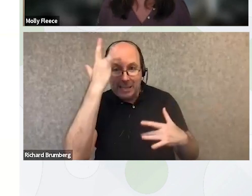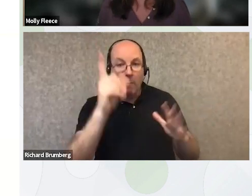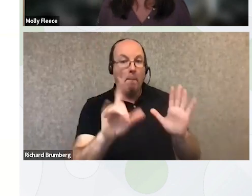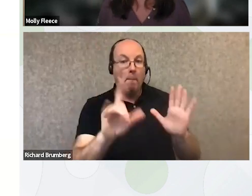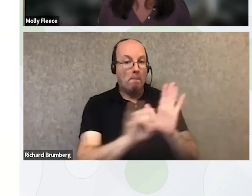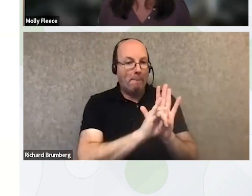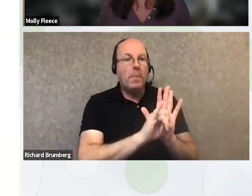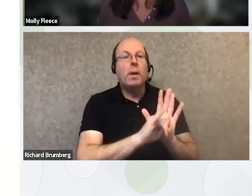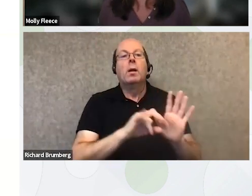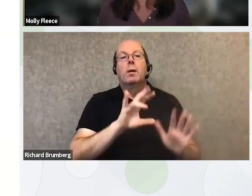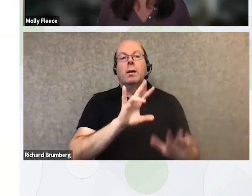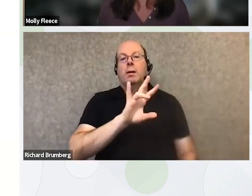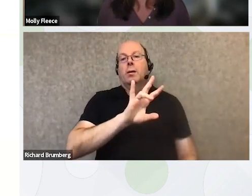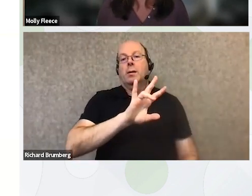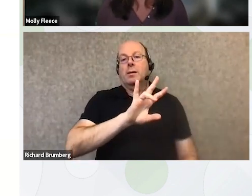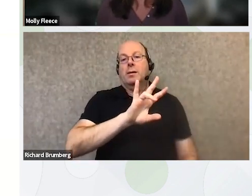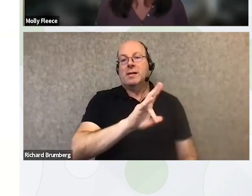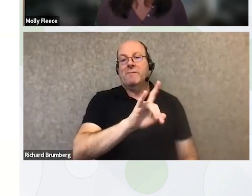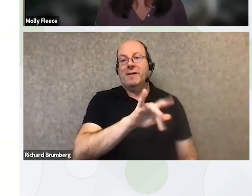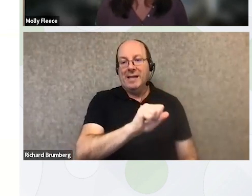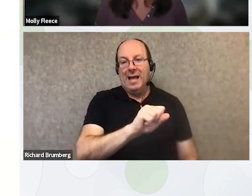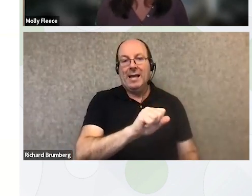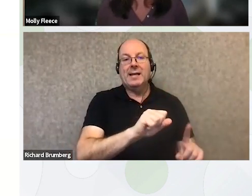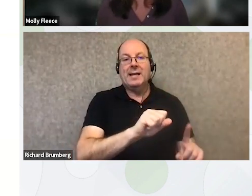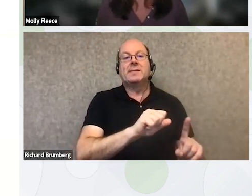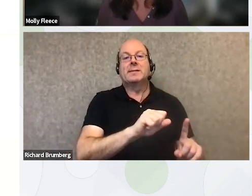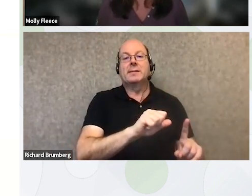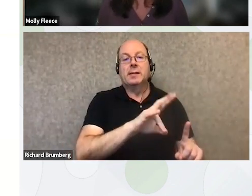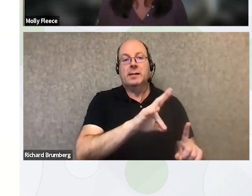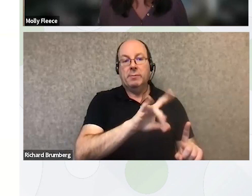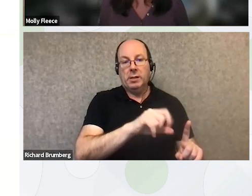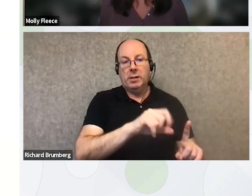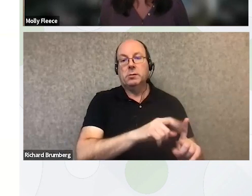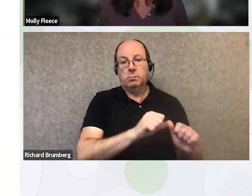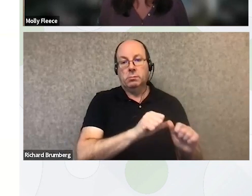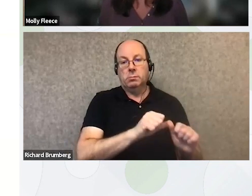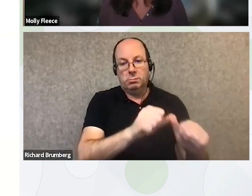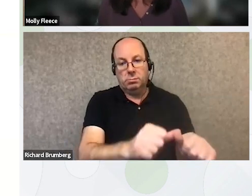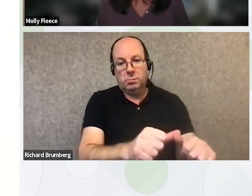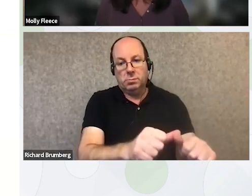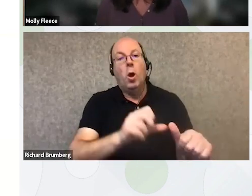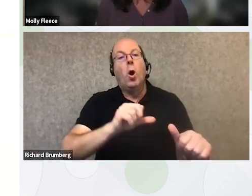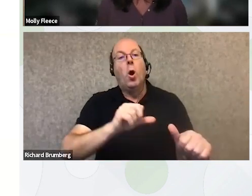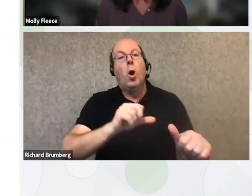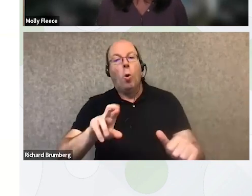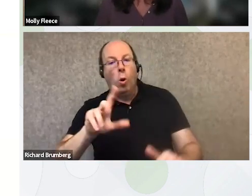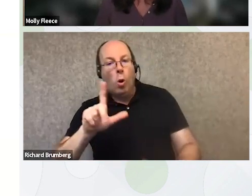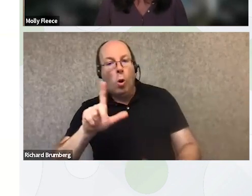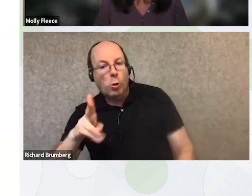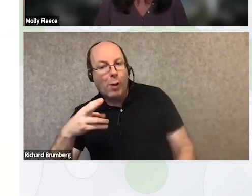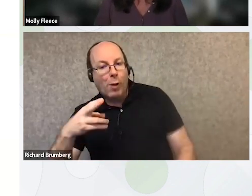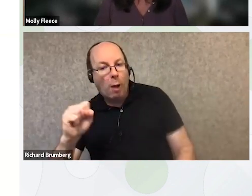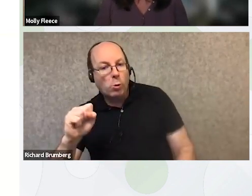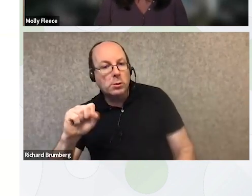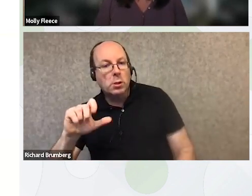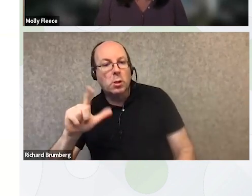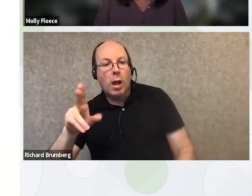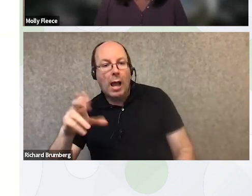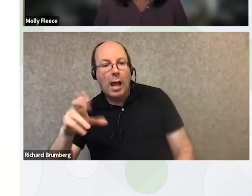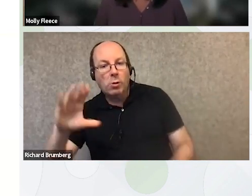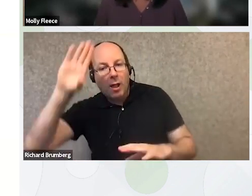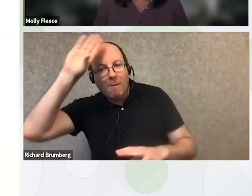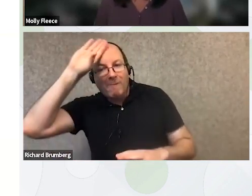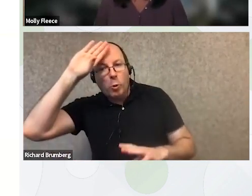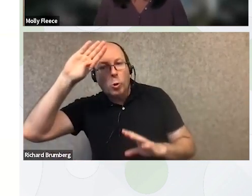or until 24 hours after resolution of fever and respiratory symptoms, whichever is longer. Now with RSV, we're looking at standard